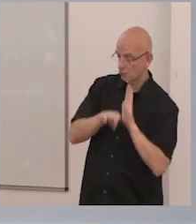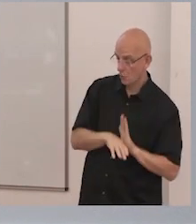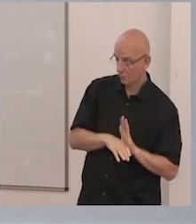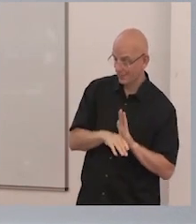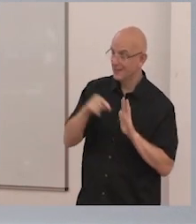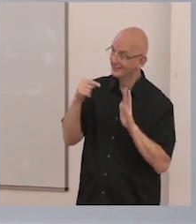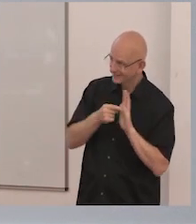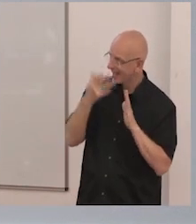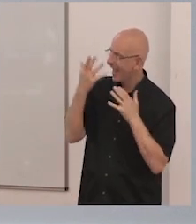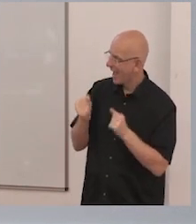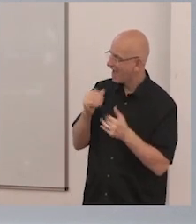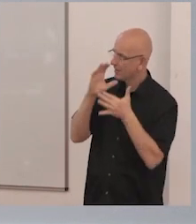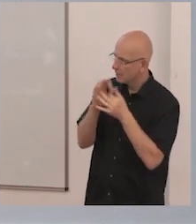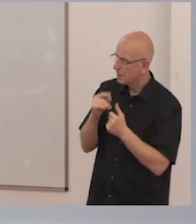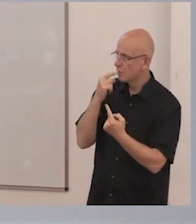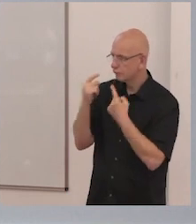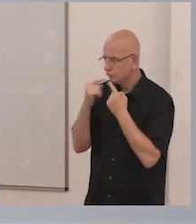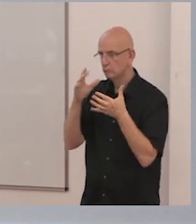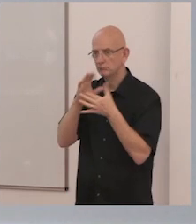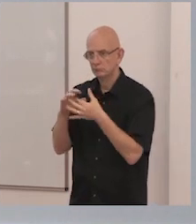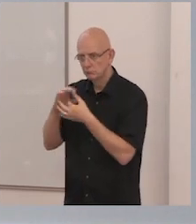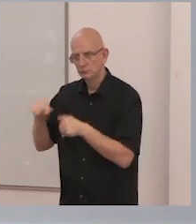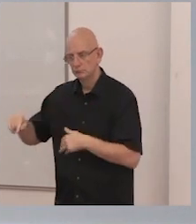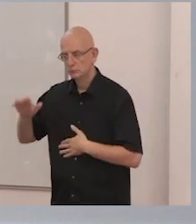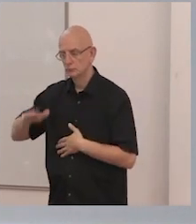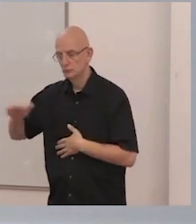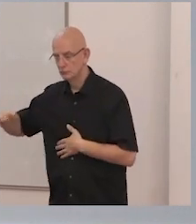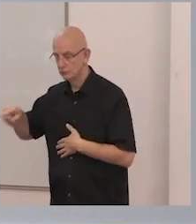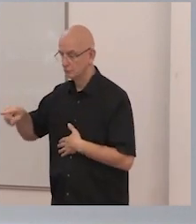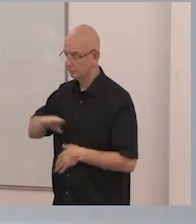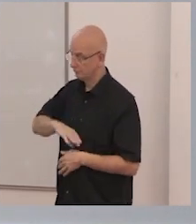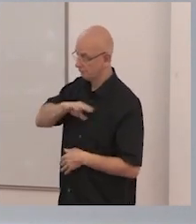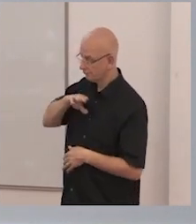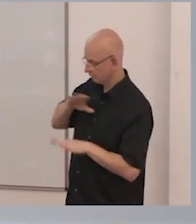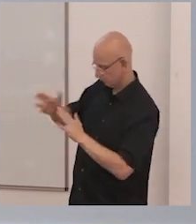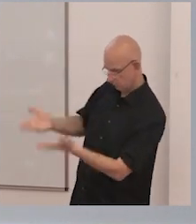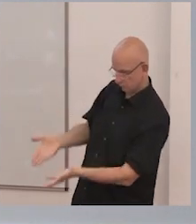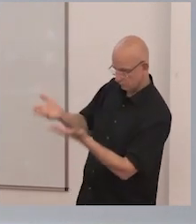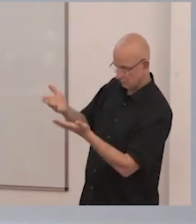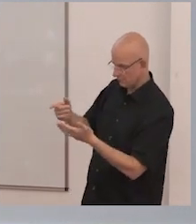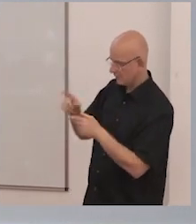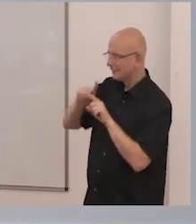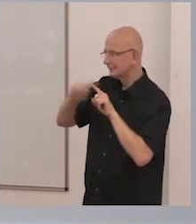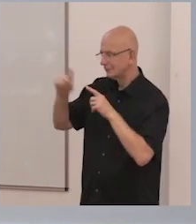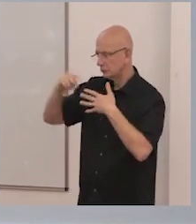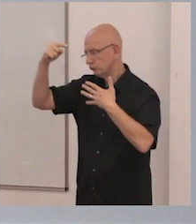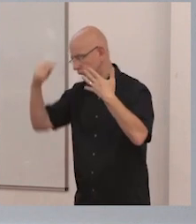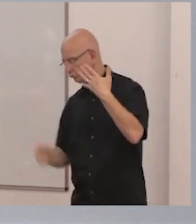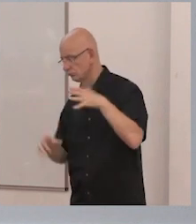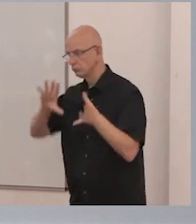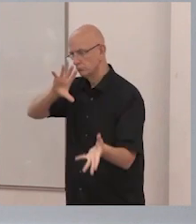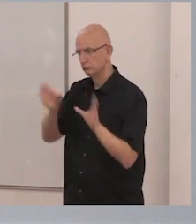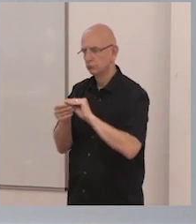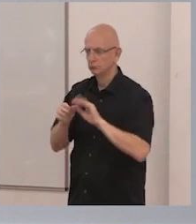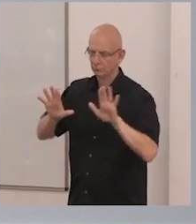the CIPD, including a general principle, respect for evolving capacities of the child.